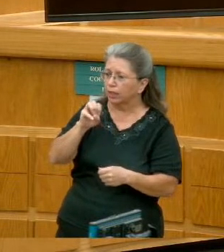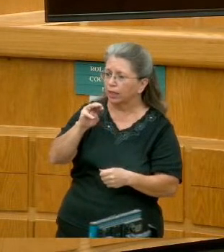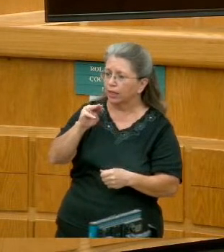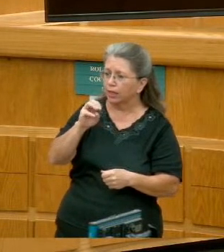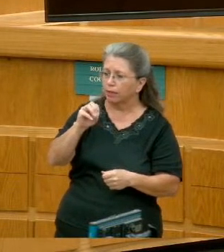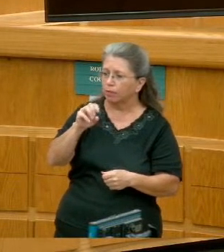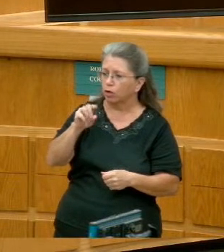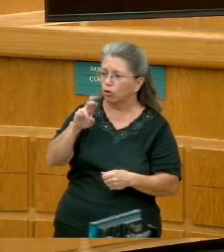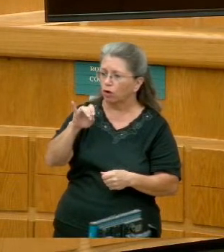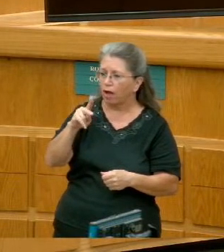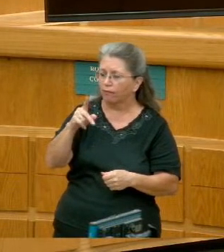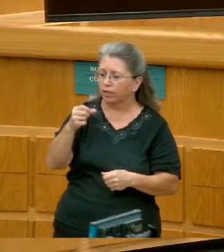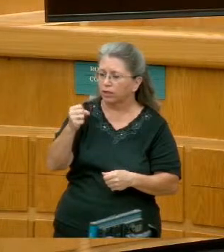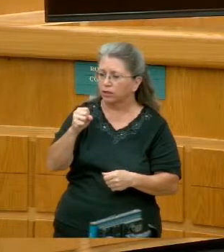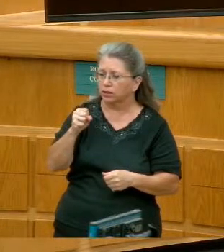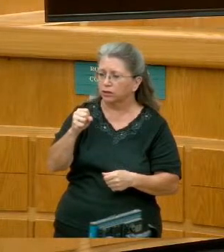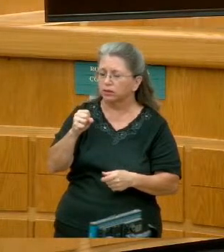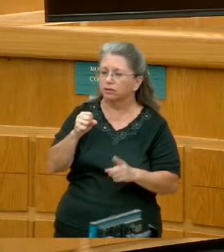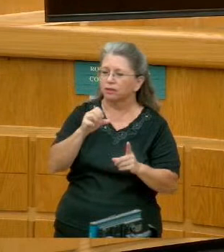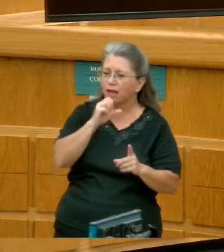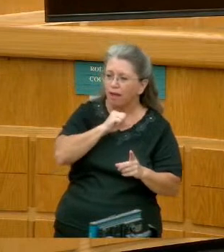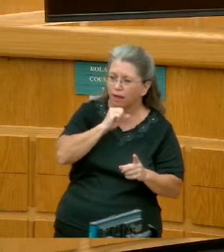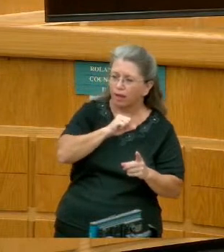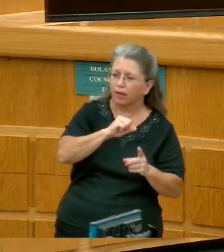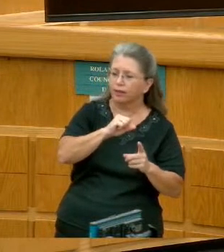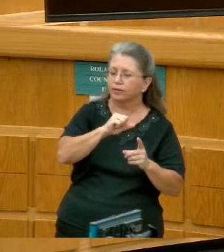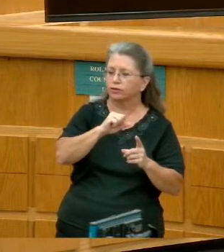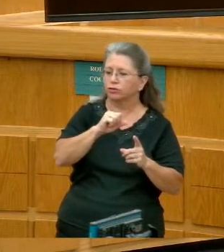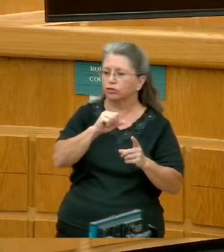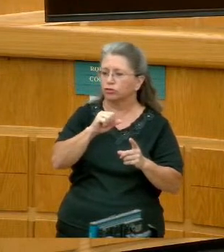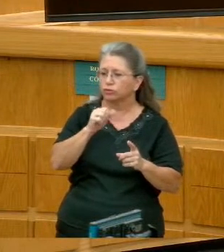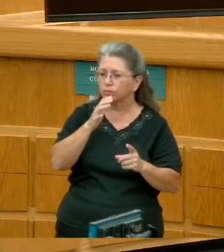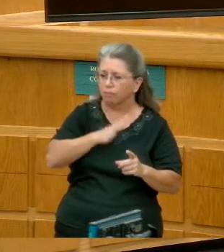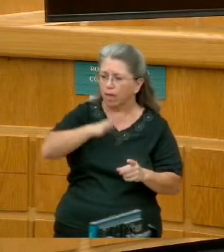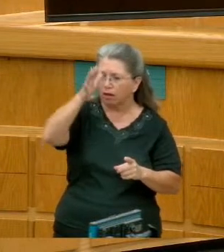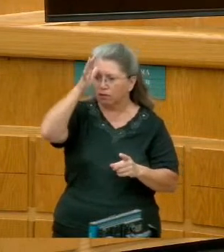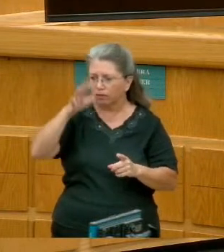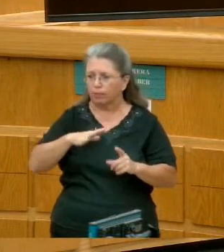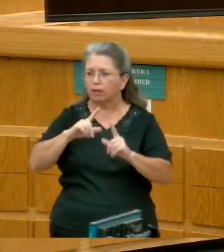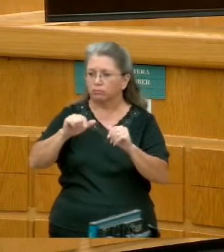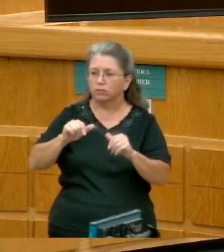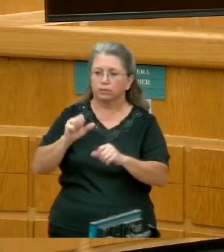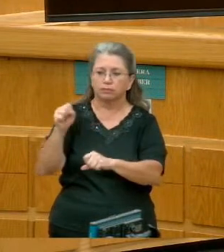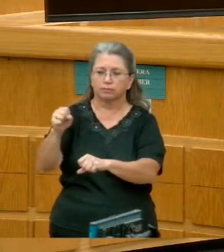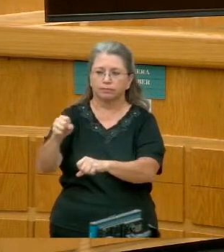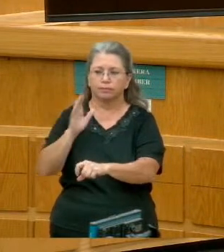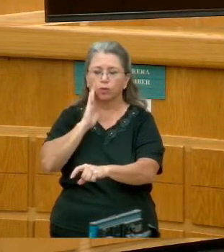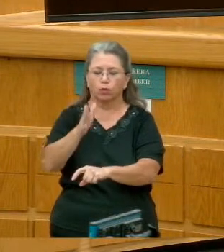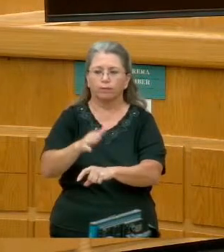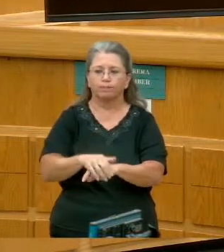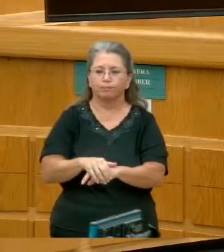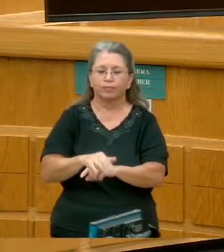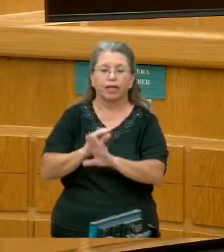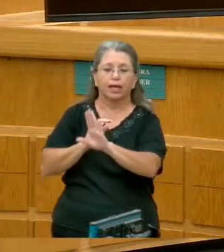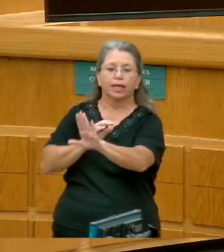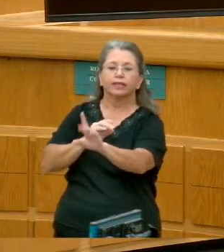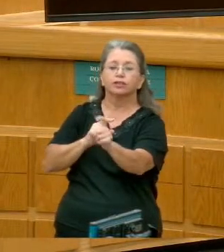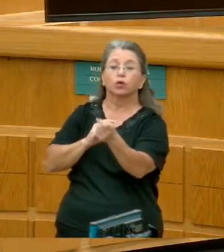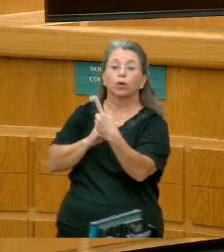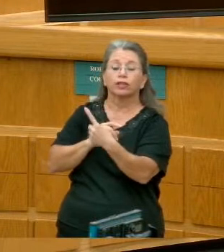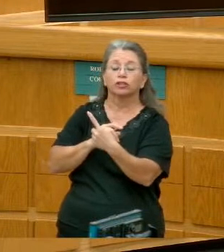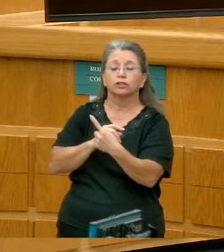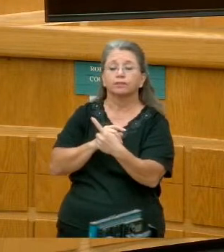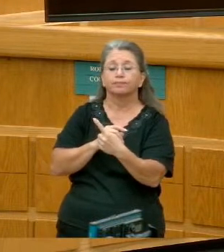They should, yes. The demographics of age and, yes, gender, that type of thing. Yes, they will be. Courtney's question was the